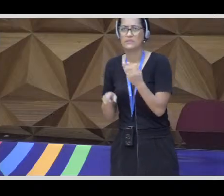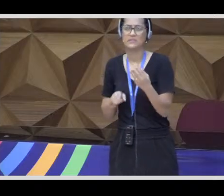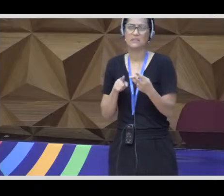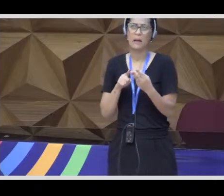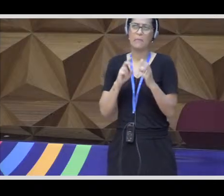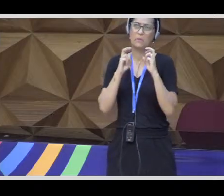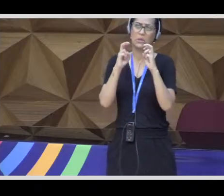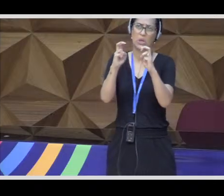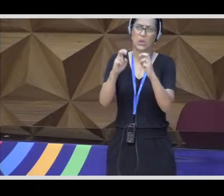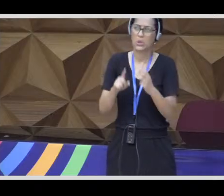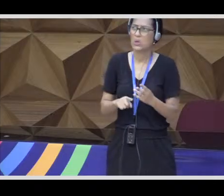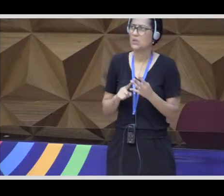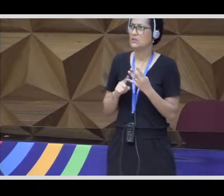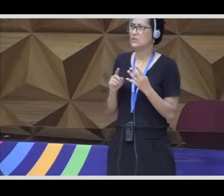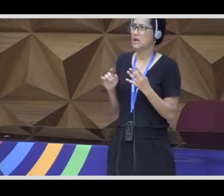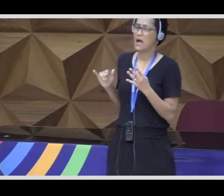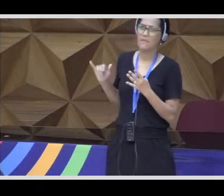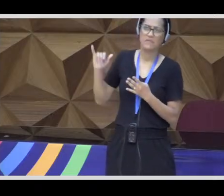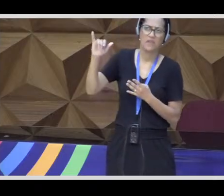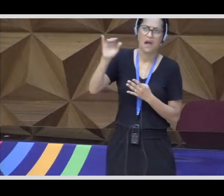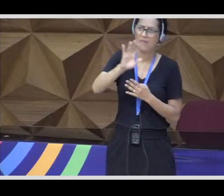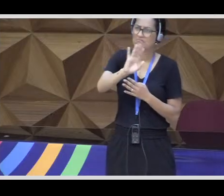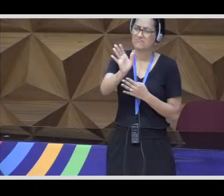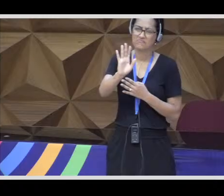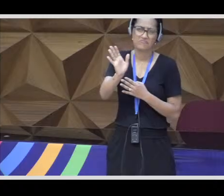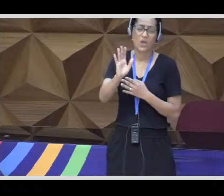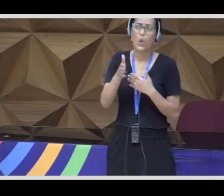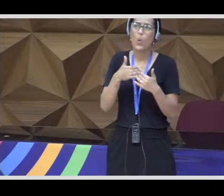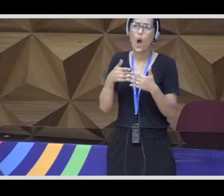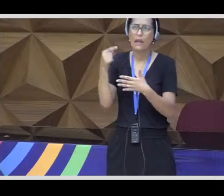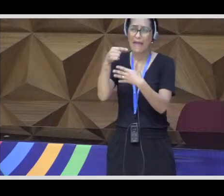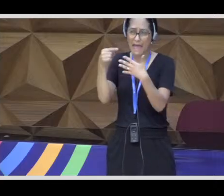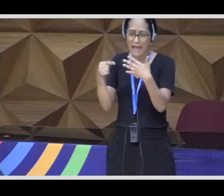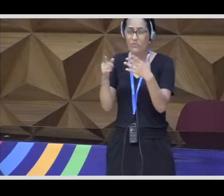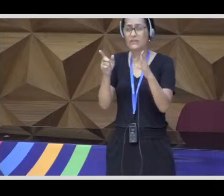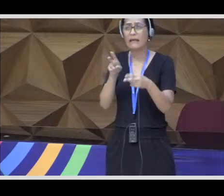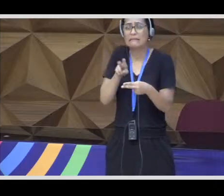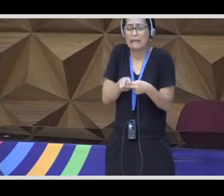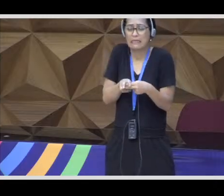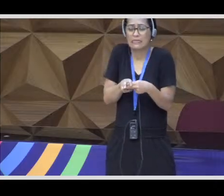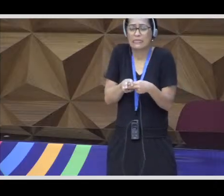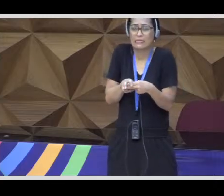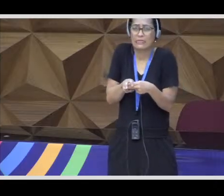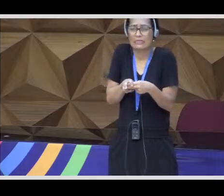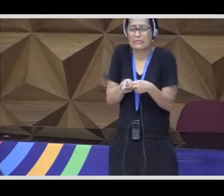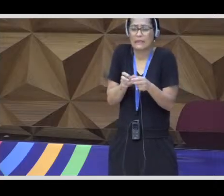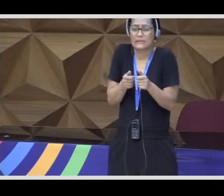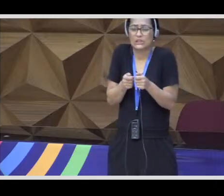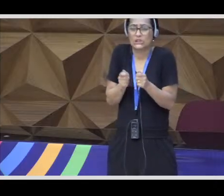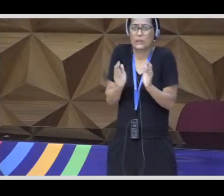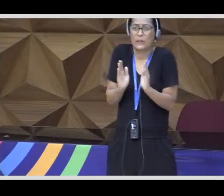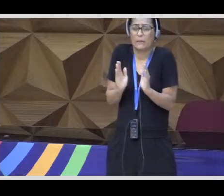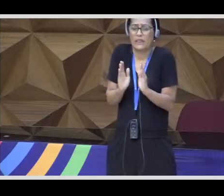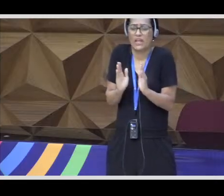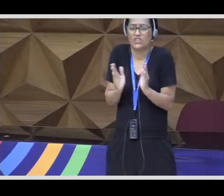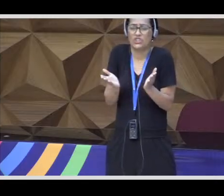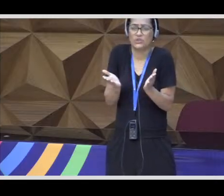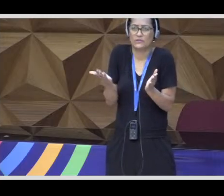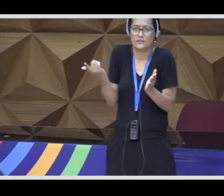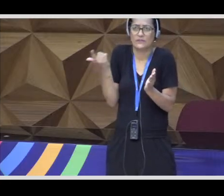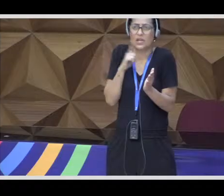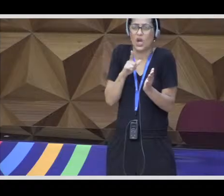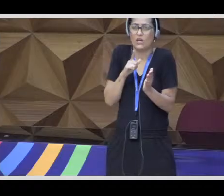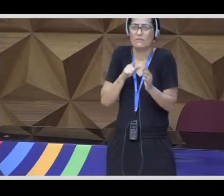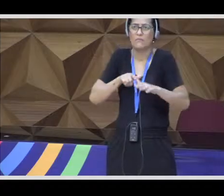it's a set of 5 seats and you're the guy in the middle with 2 and 2, you're not really going to get out and do too much stuff there, not going to move